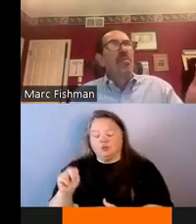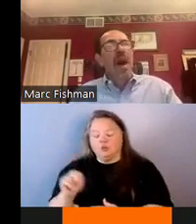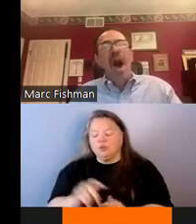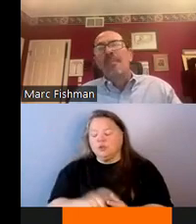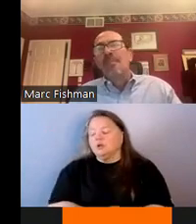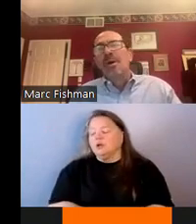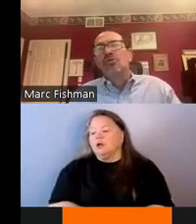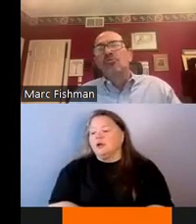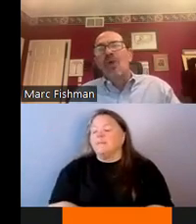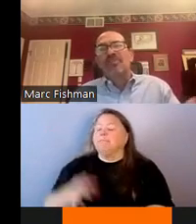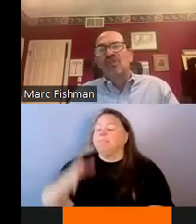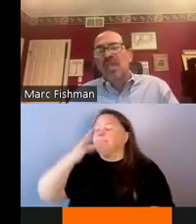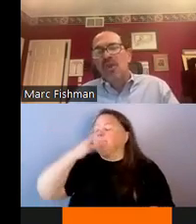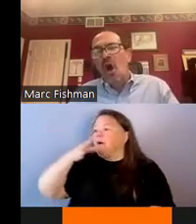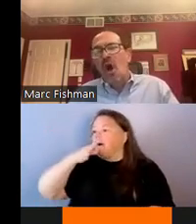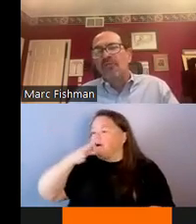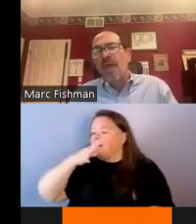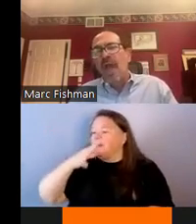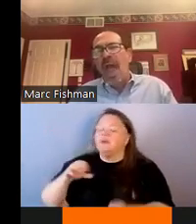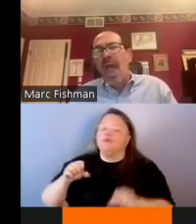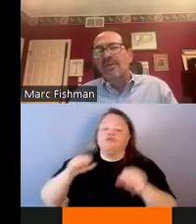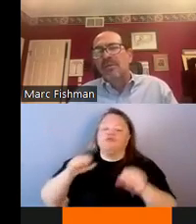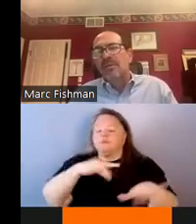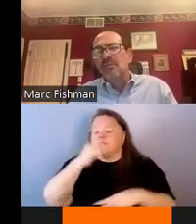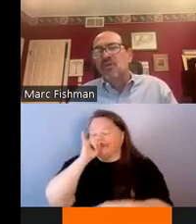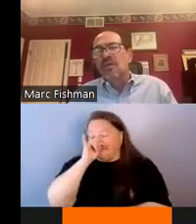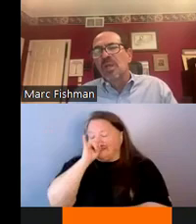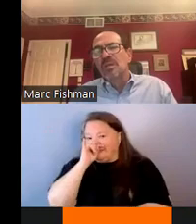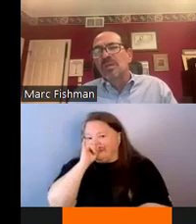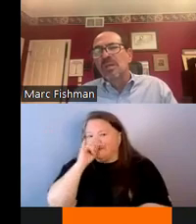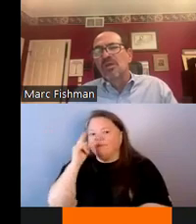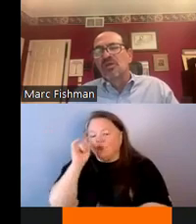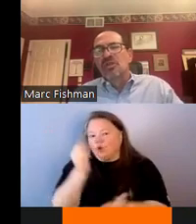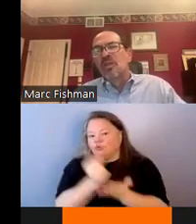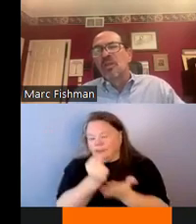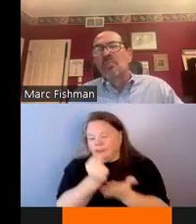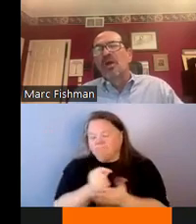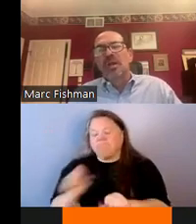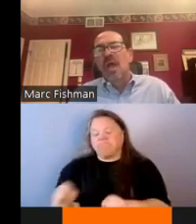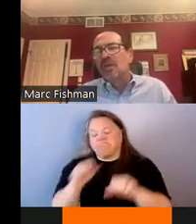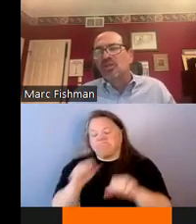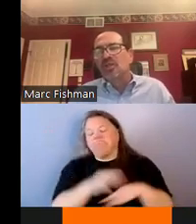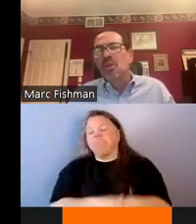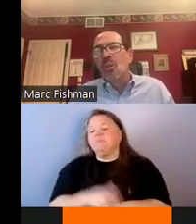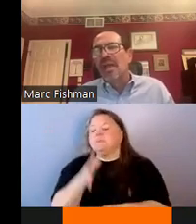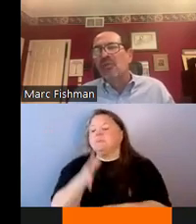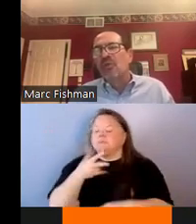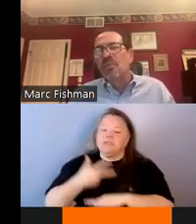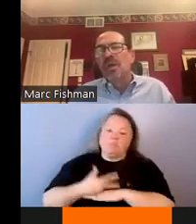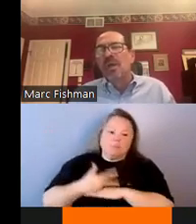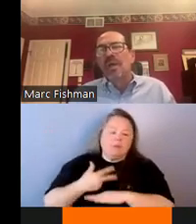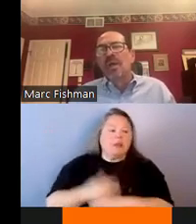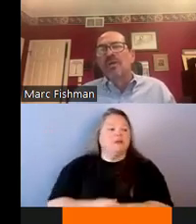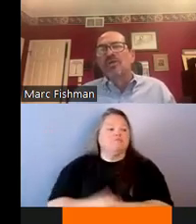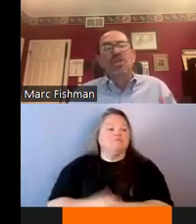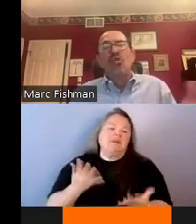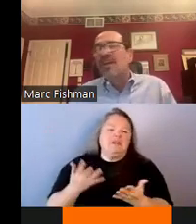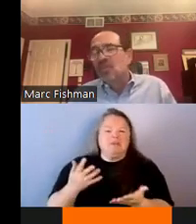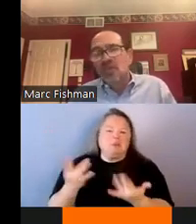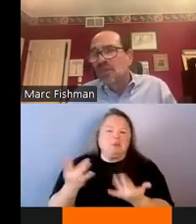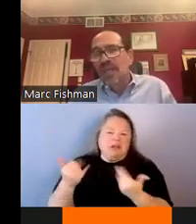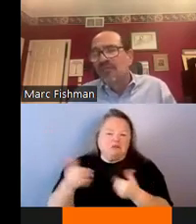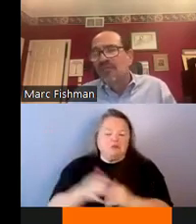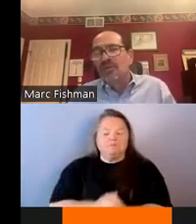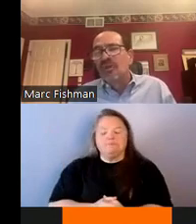much. Mom drops the kid off at treatment. She's in the parking lot. She's in the waiting room.